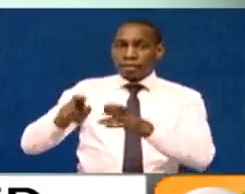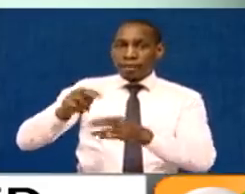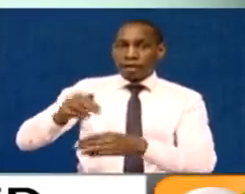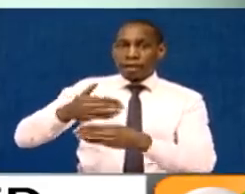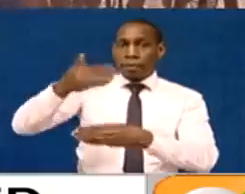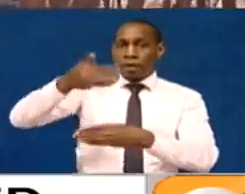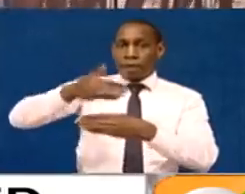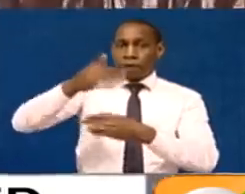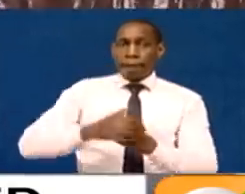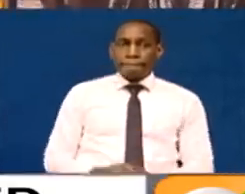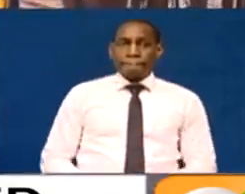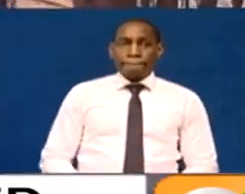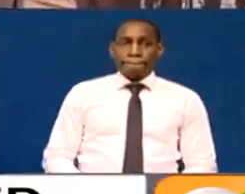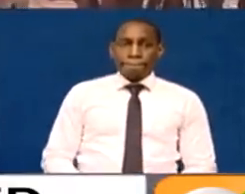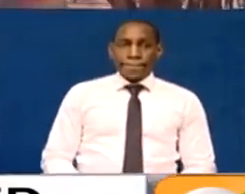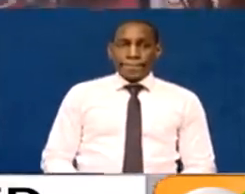County borders.